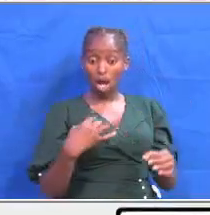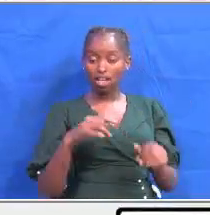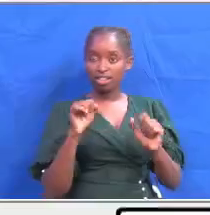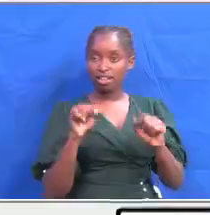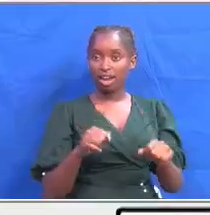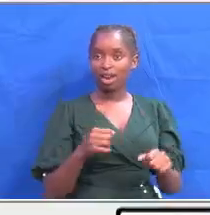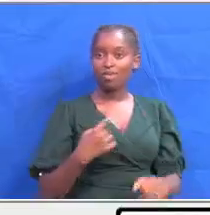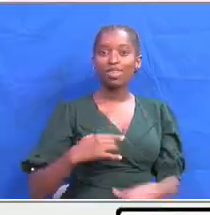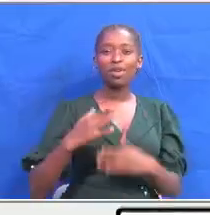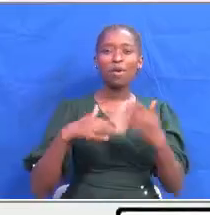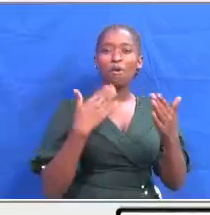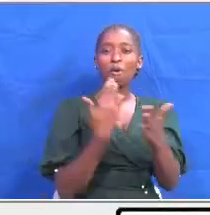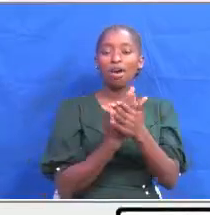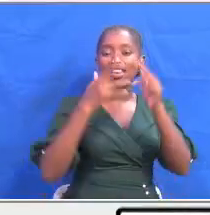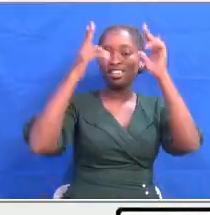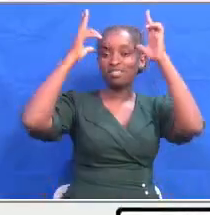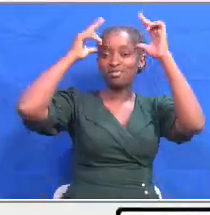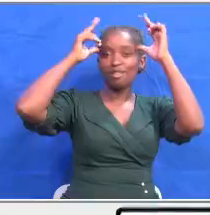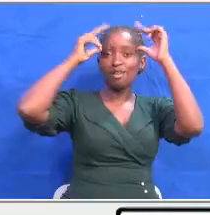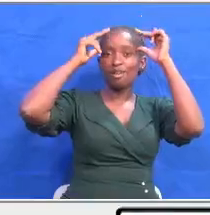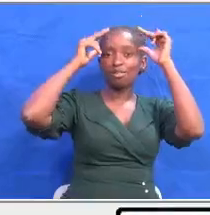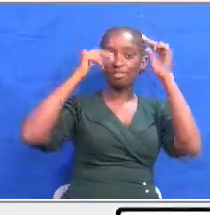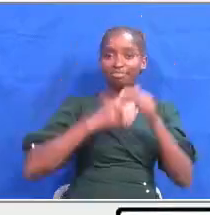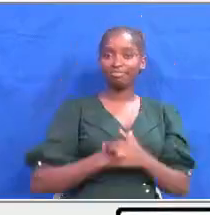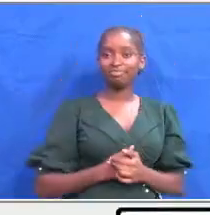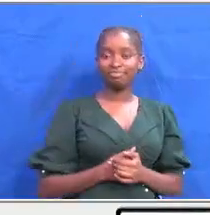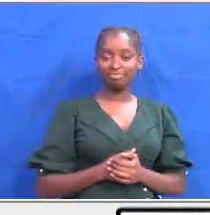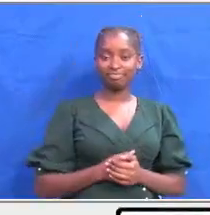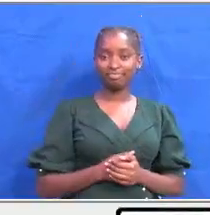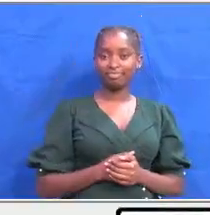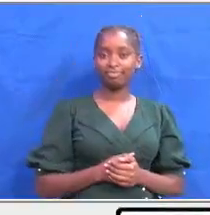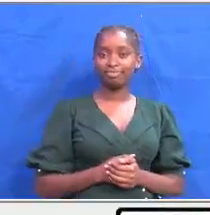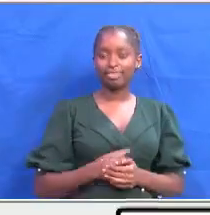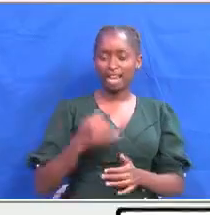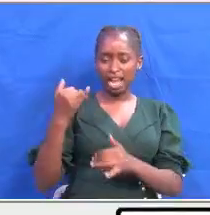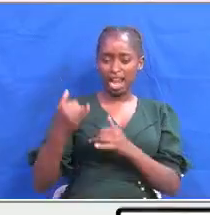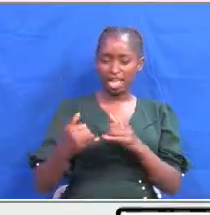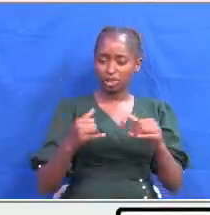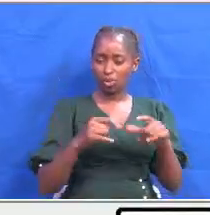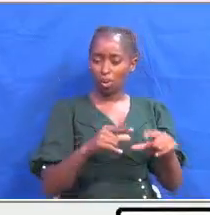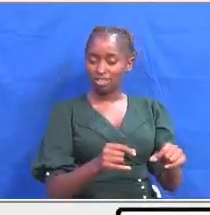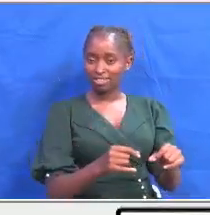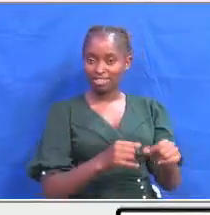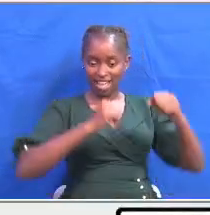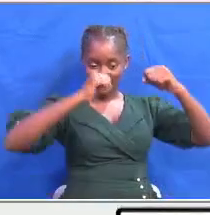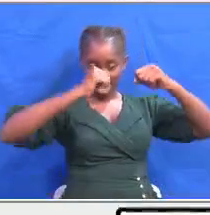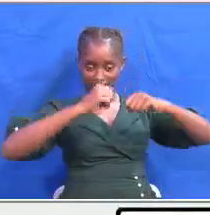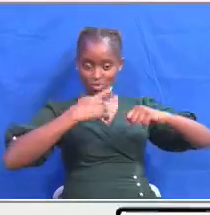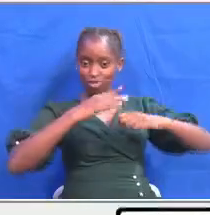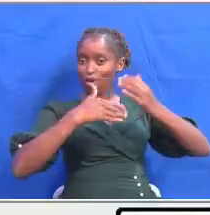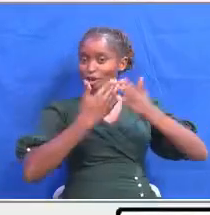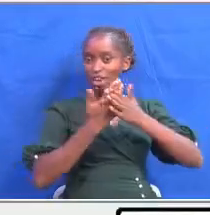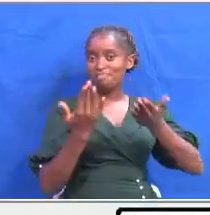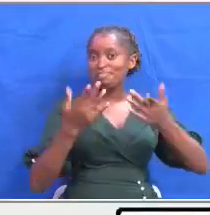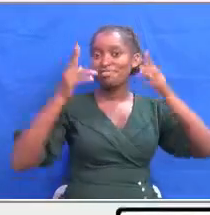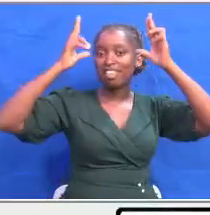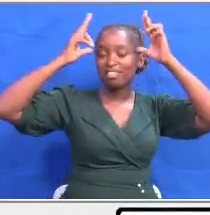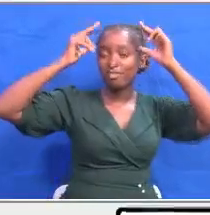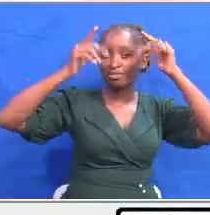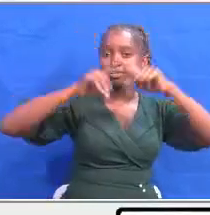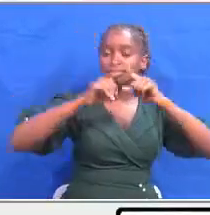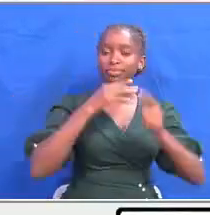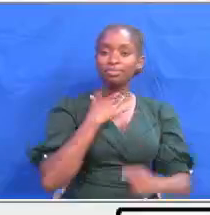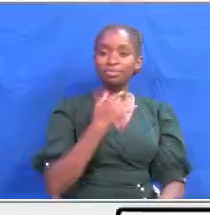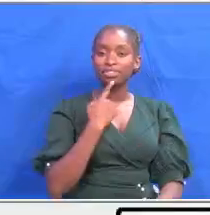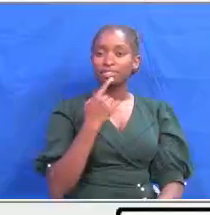all evil in one way or the other. Mujibu, no, I agree. You get the last word, yes. I agree, we are all evil. But now let me say, it never